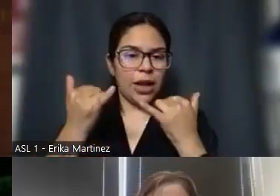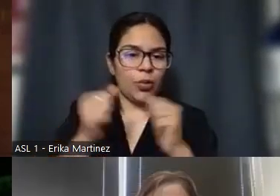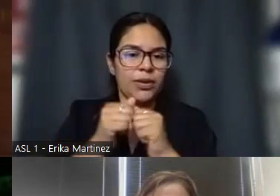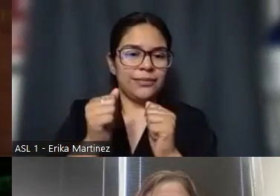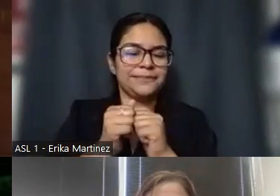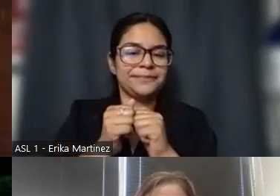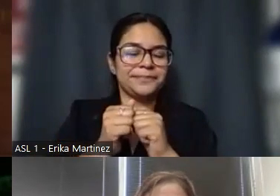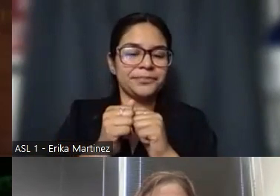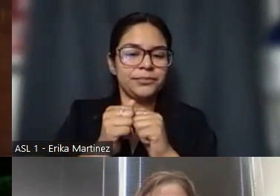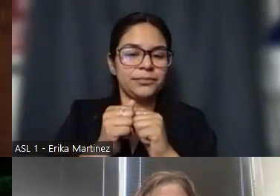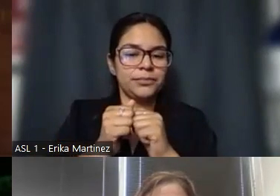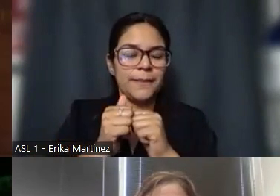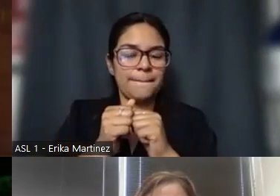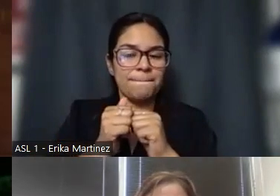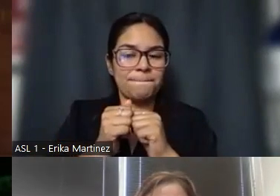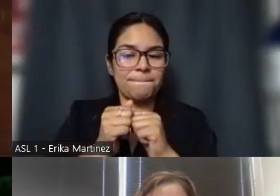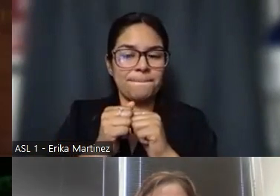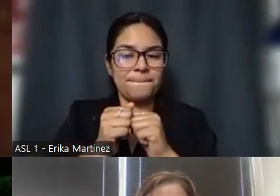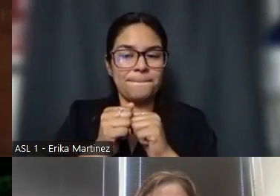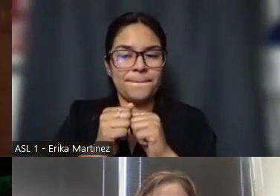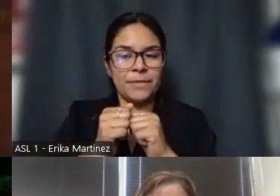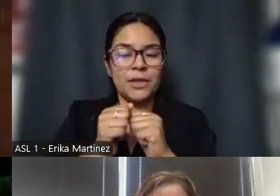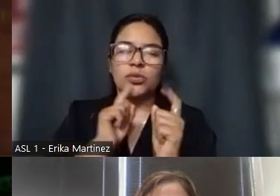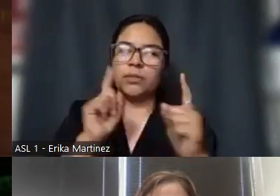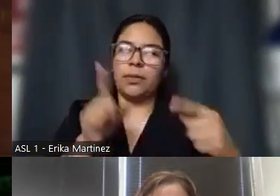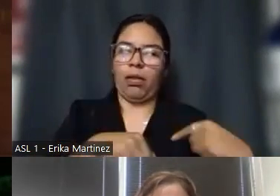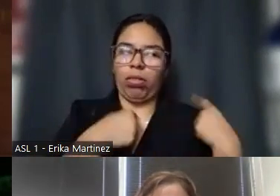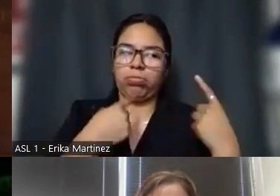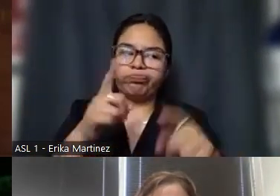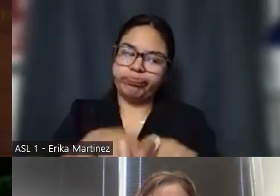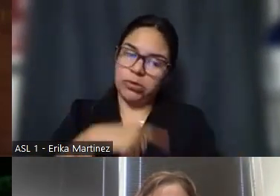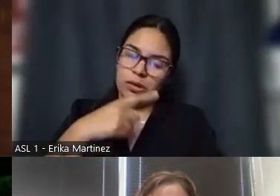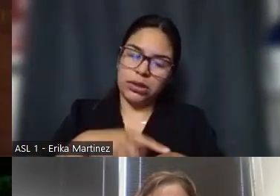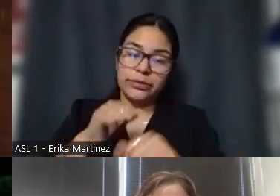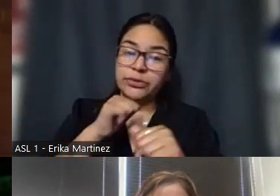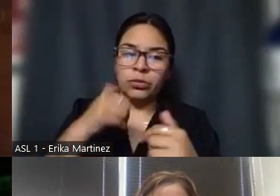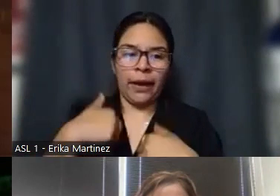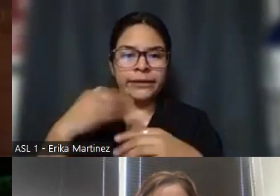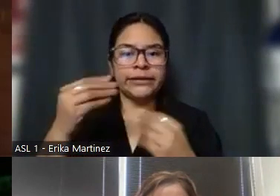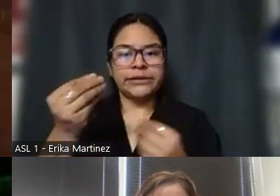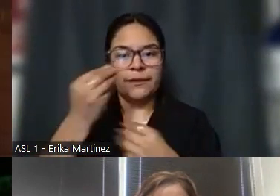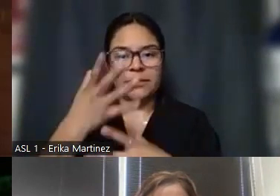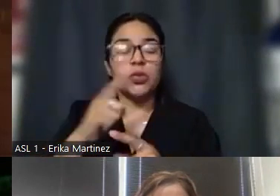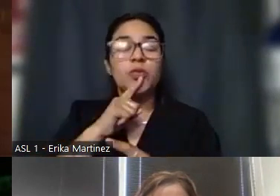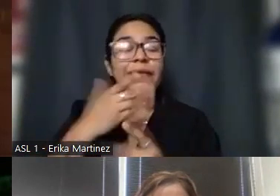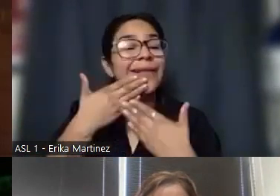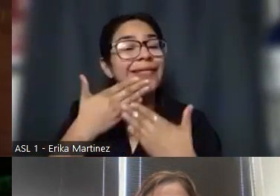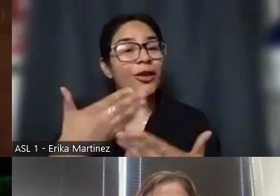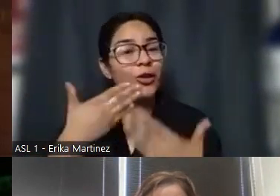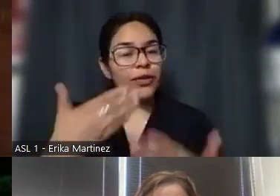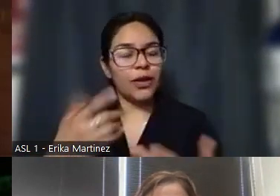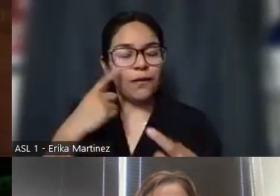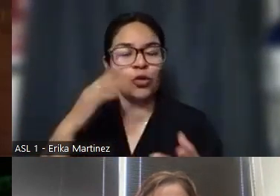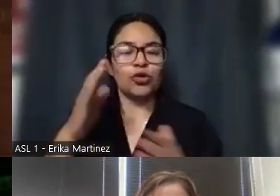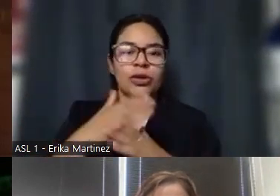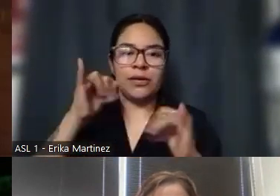conservatorship. You know, it's been too long that we haven't had this information. So thank you to you, Regina,